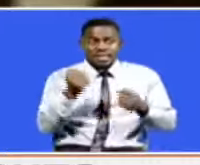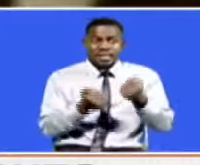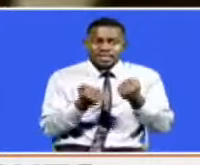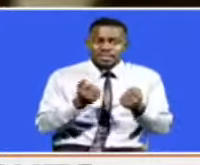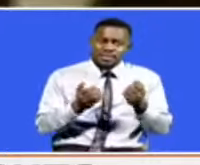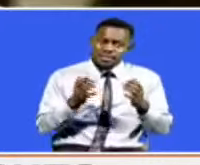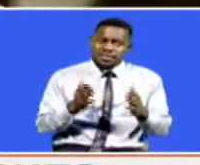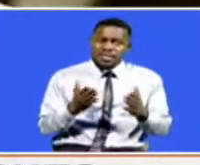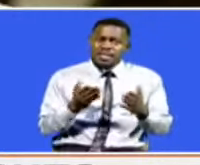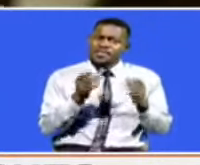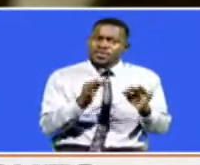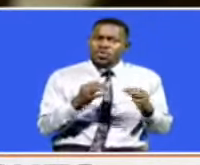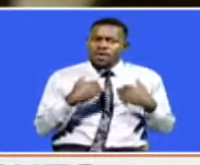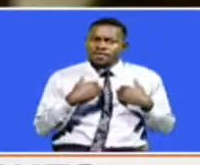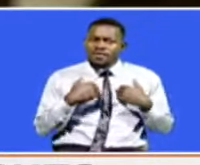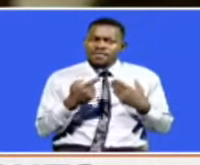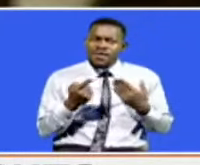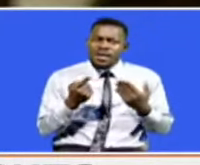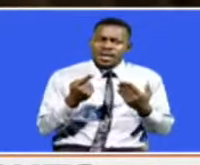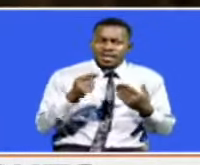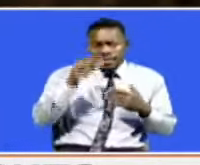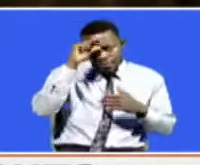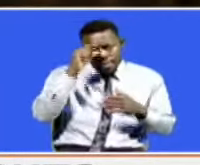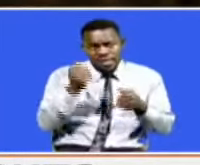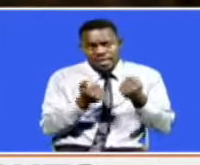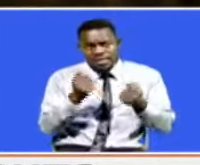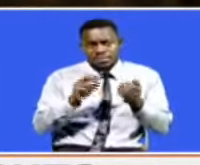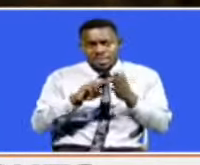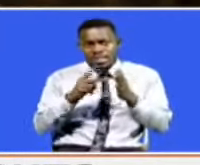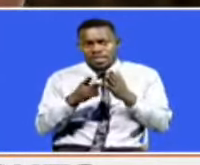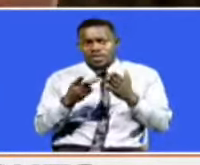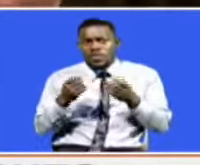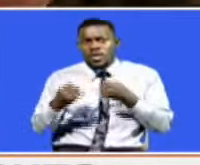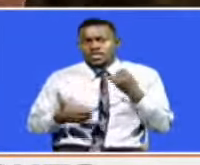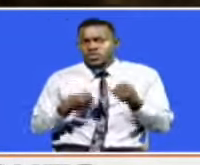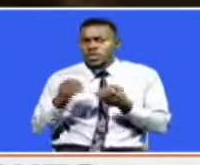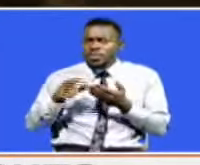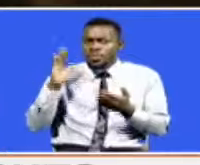GK vehicle, it means there are other packs that haven't been there.